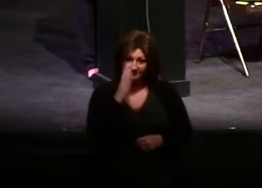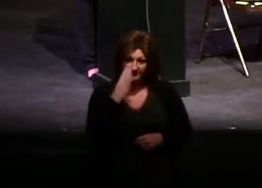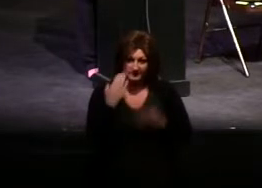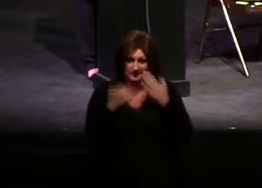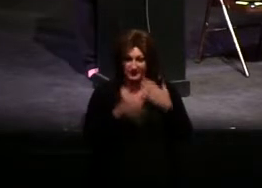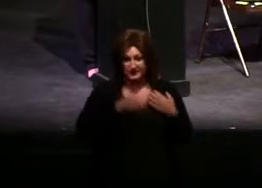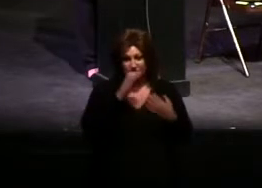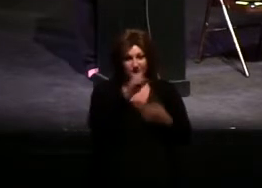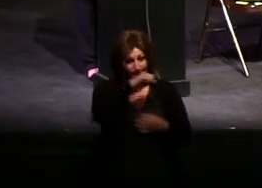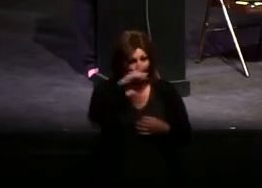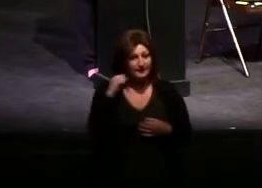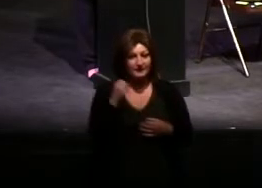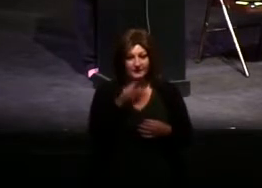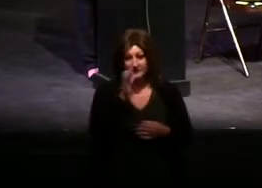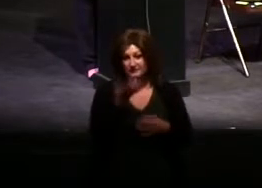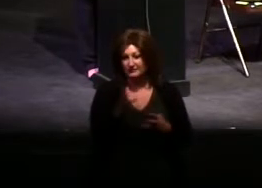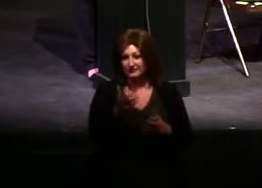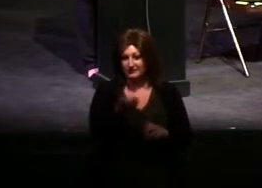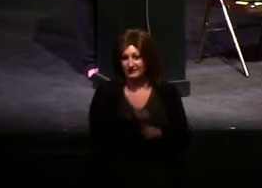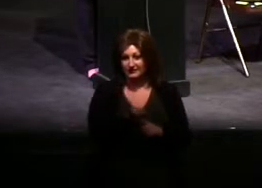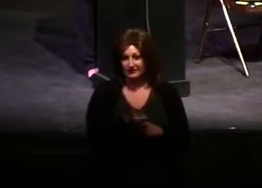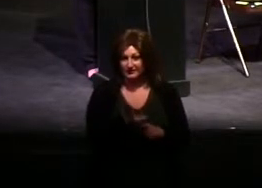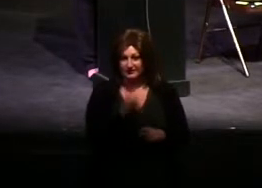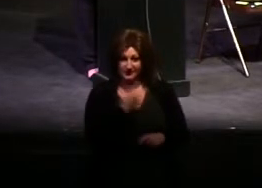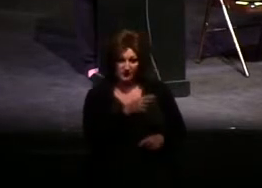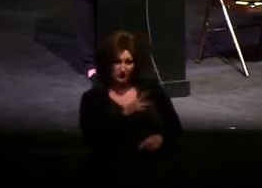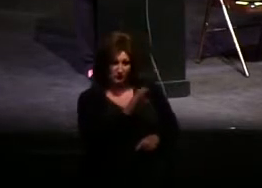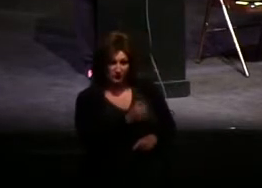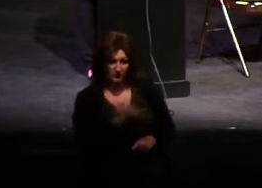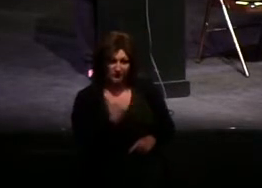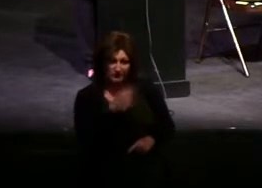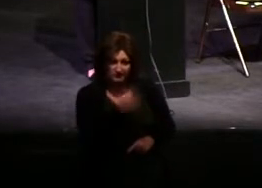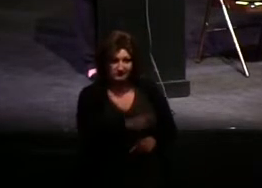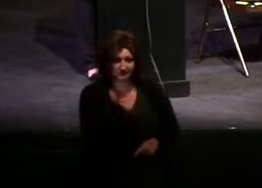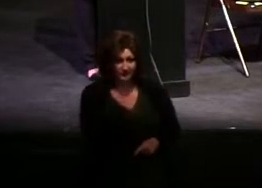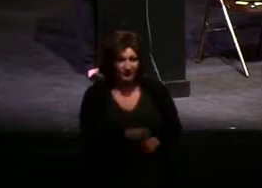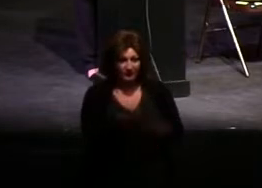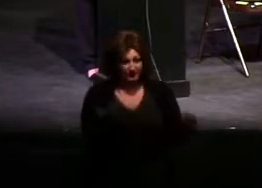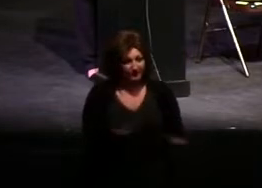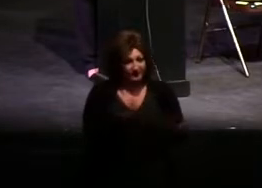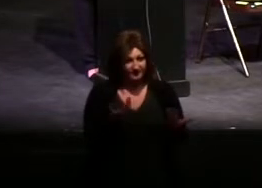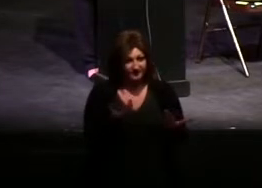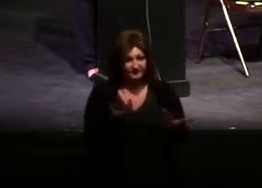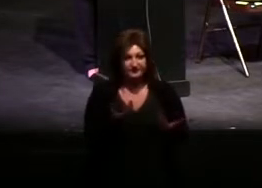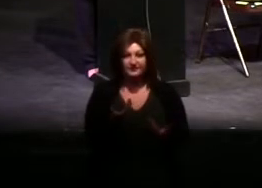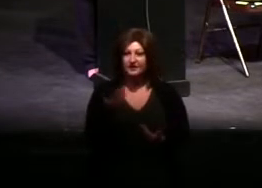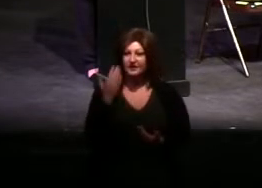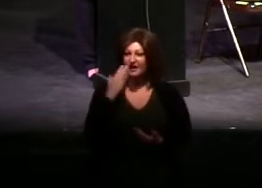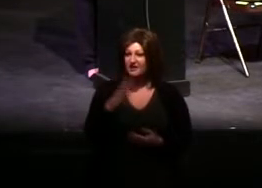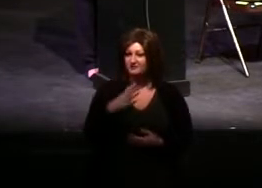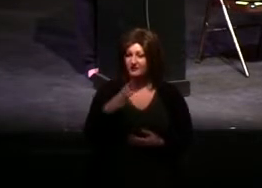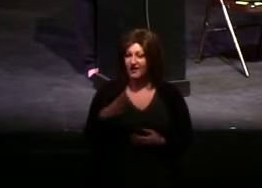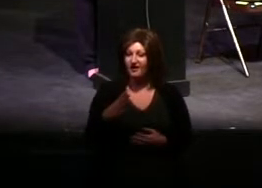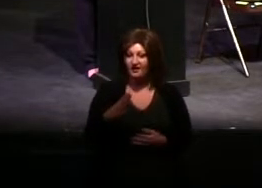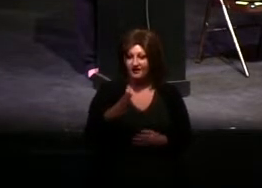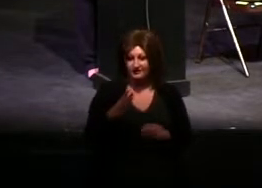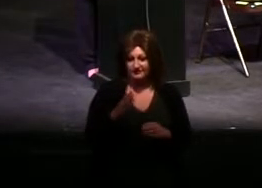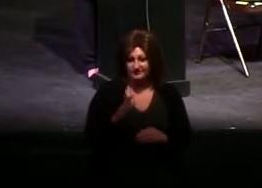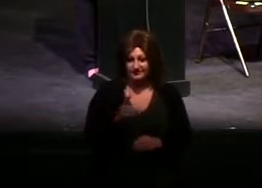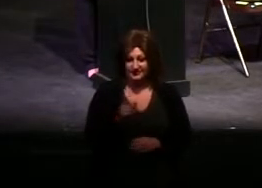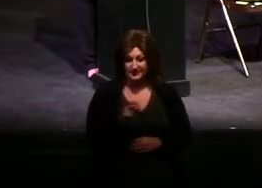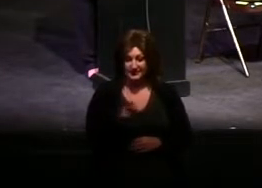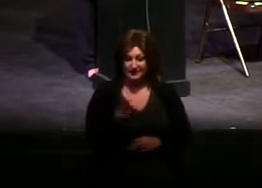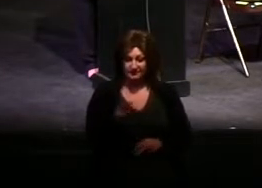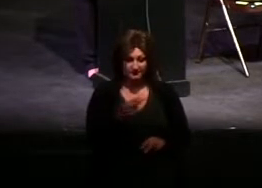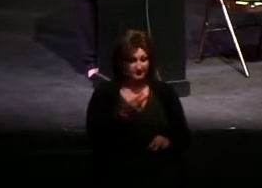one or two himself on this slow night. "Ruby, you're out of line. You know you're not supposed to be in here." "Hey, she's fine." Dave